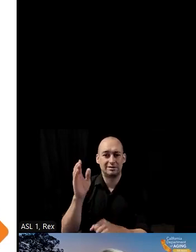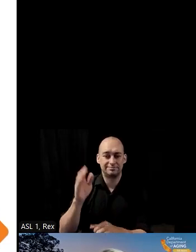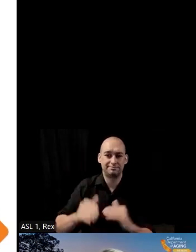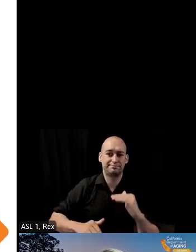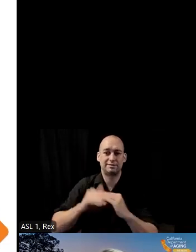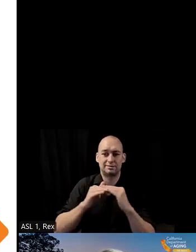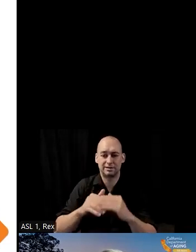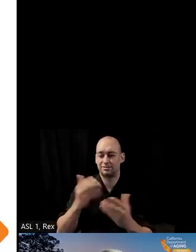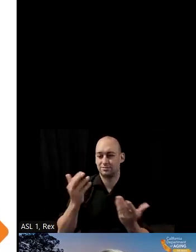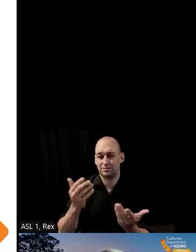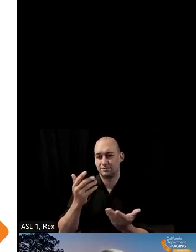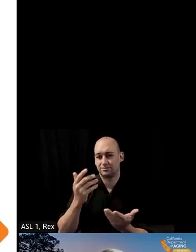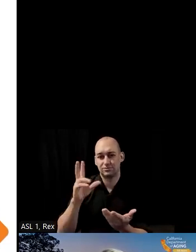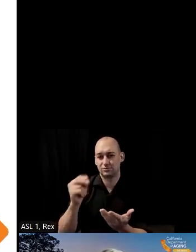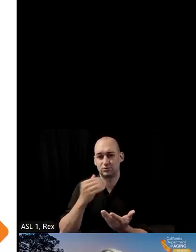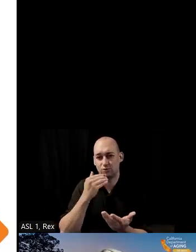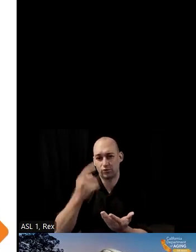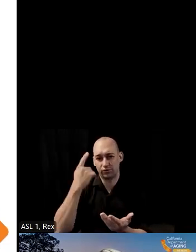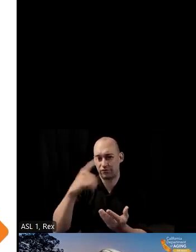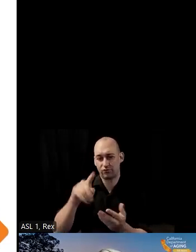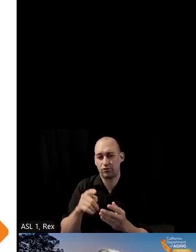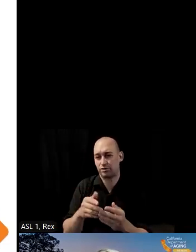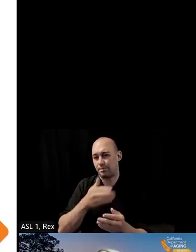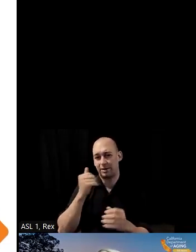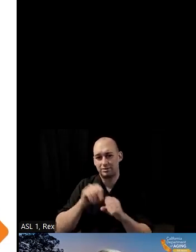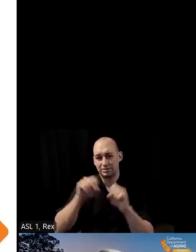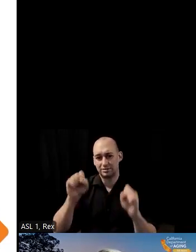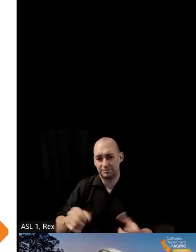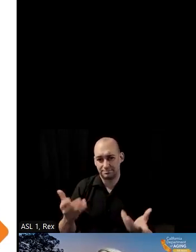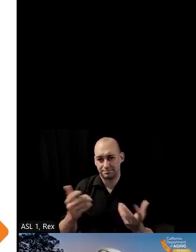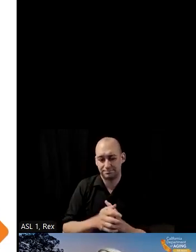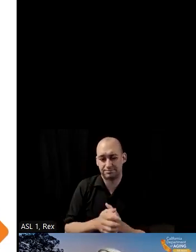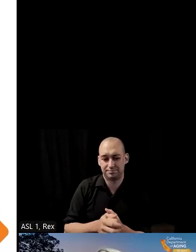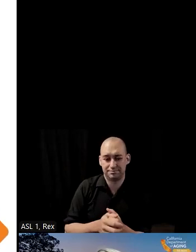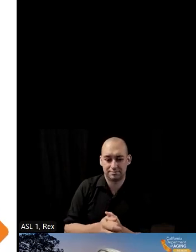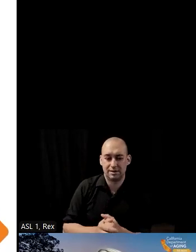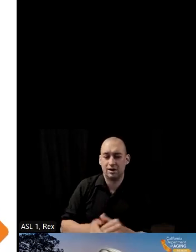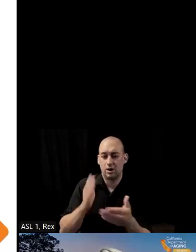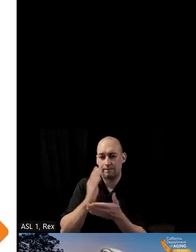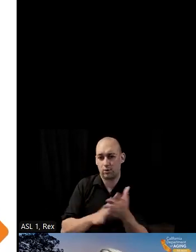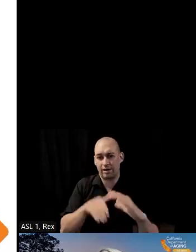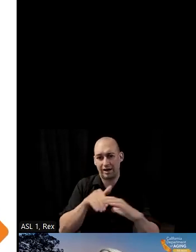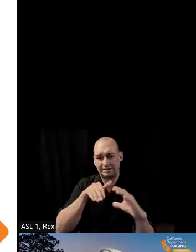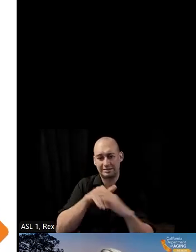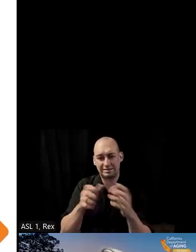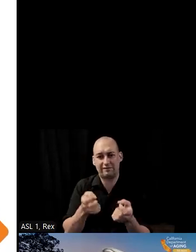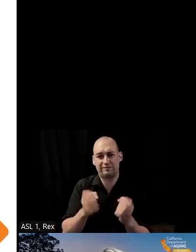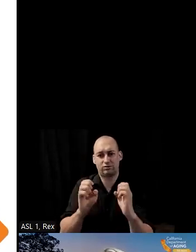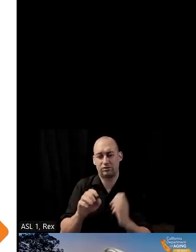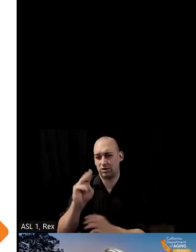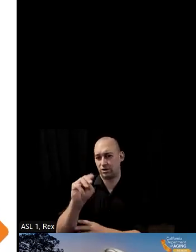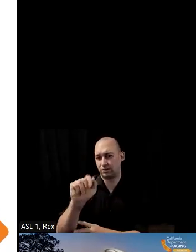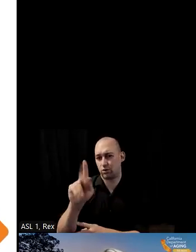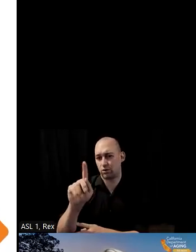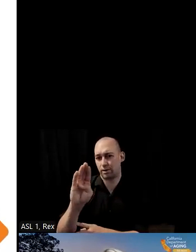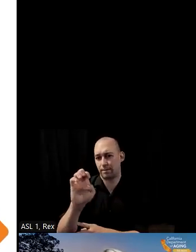a streamlined navigation system? So as part of our access efforts, Mark Beckley mentioned this, but we are